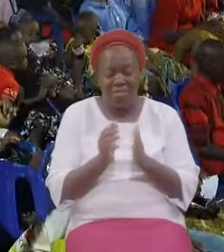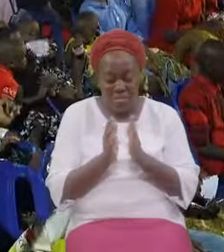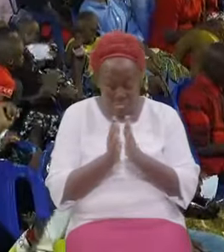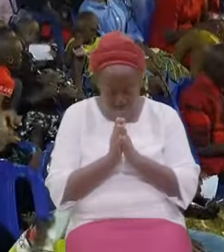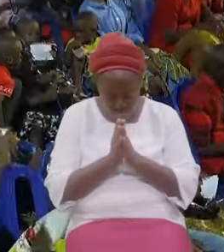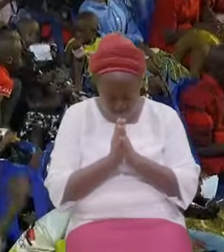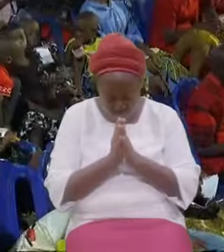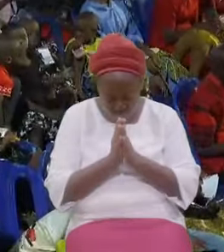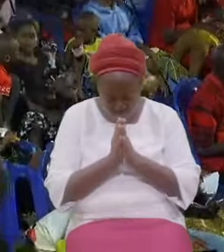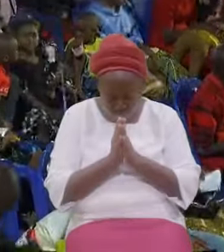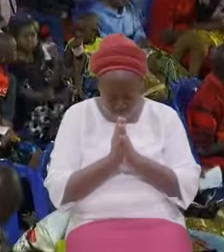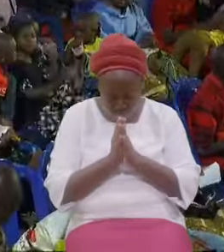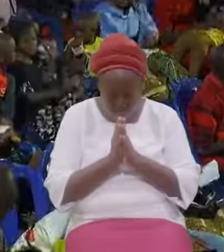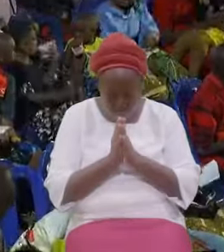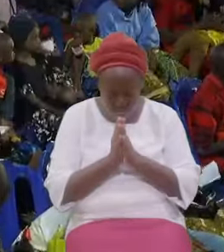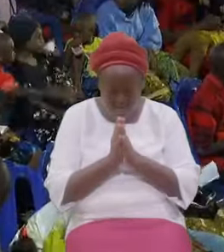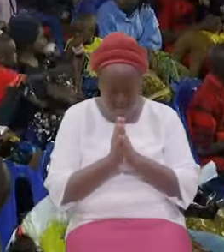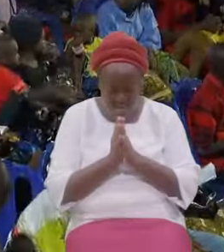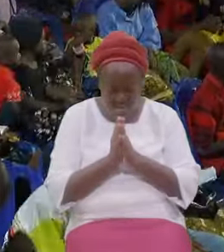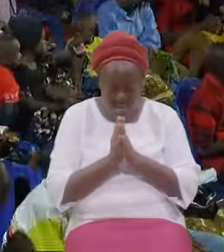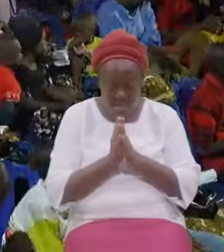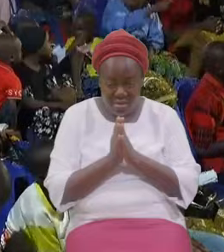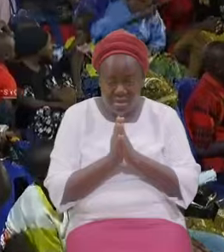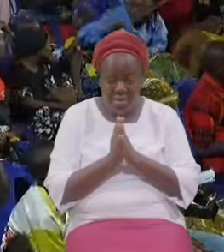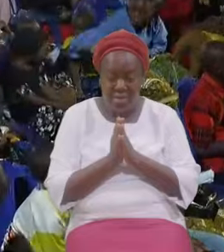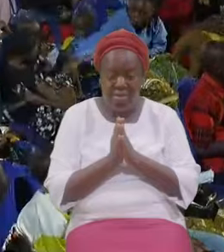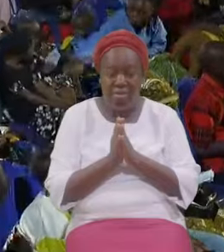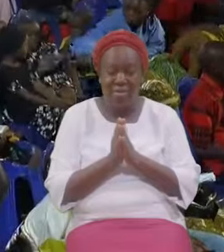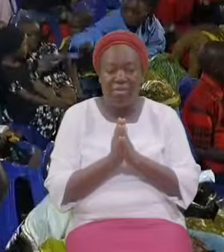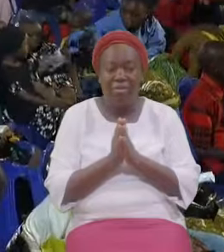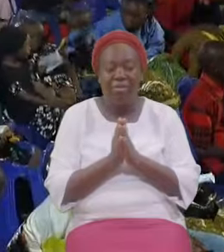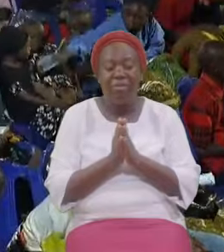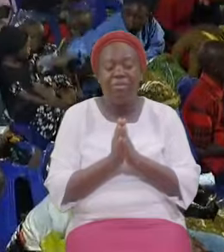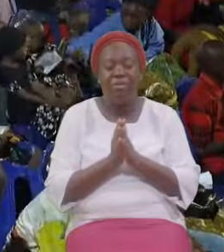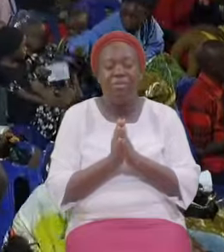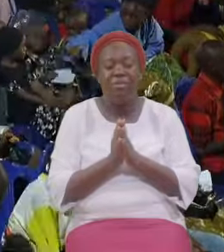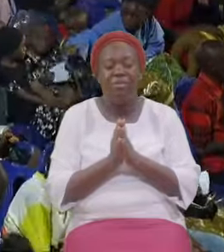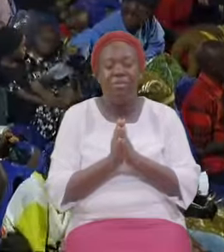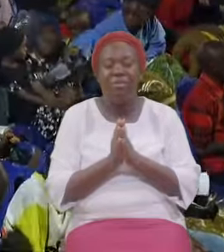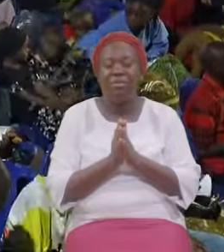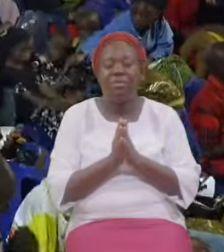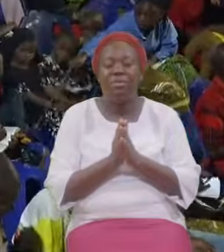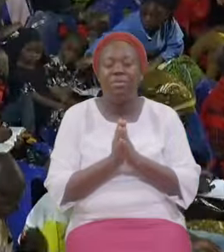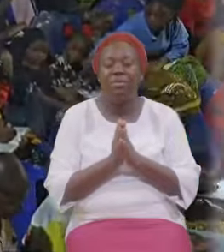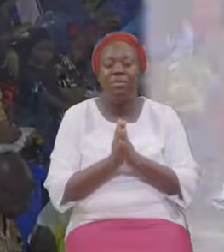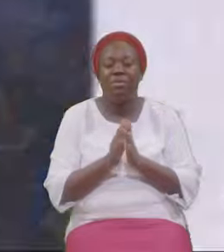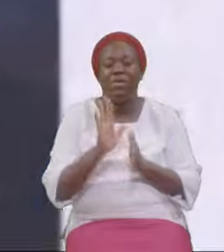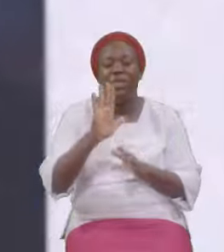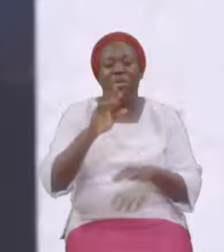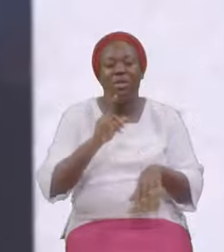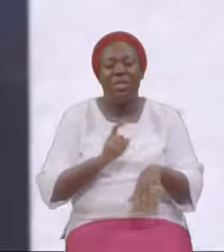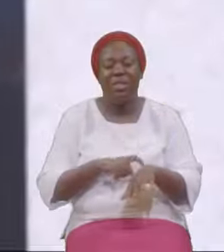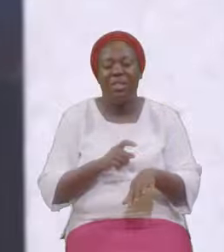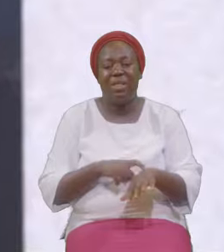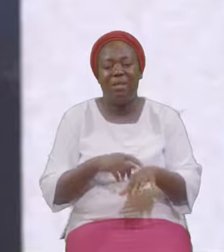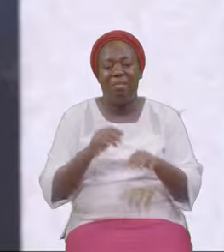closed. Heads bowed and eyes closed. Your time has now